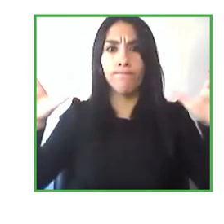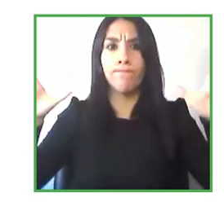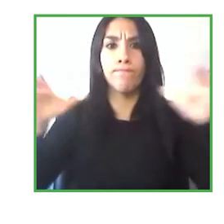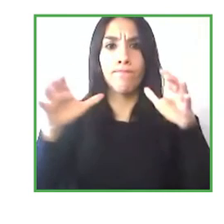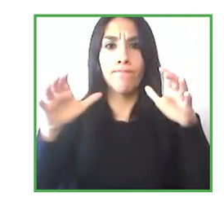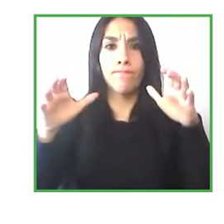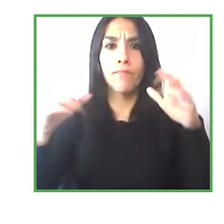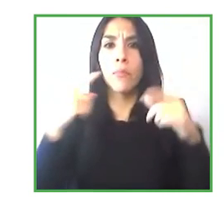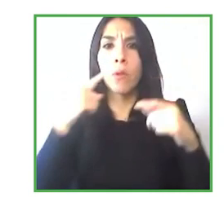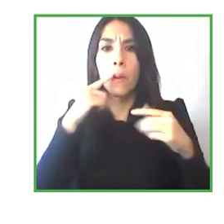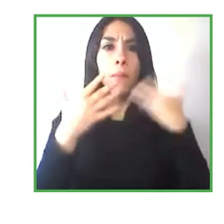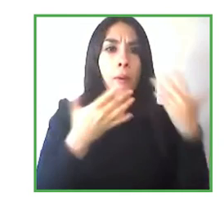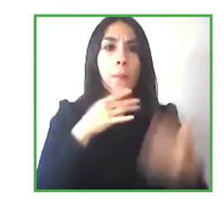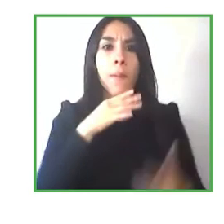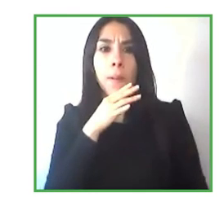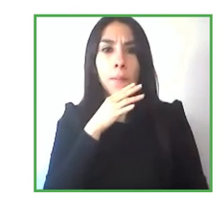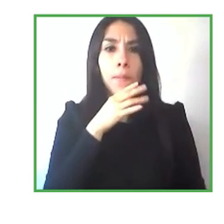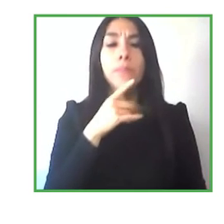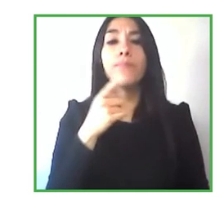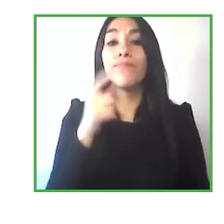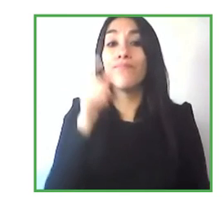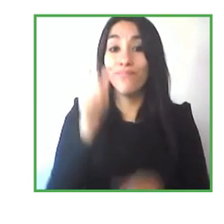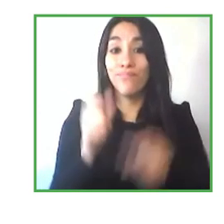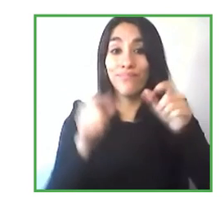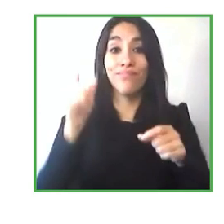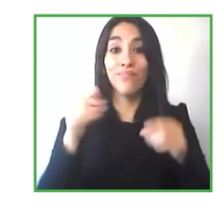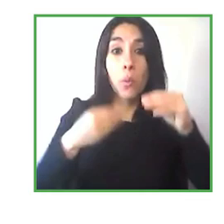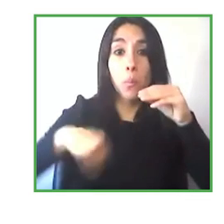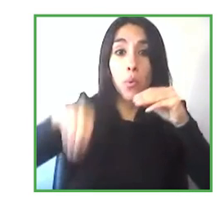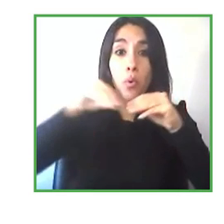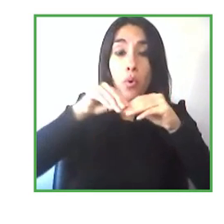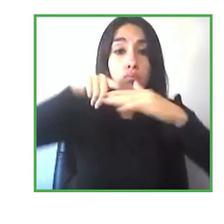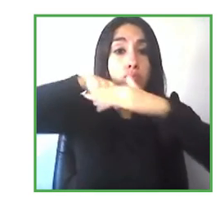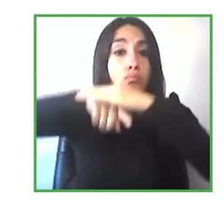increasing in the future of work. Thank you.